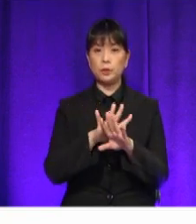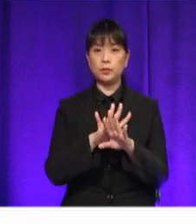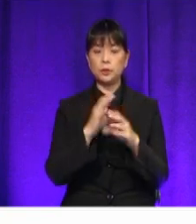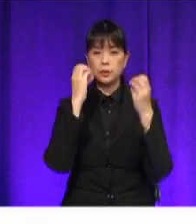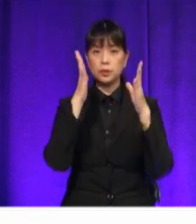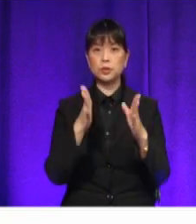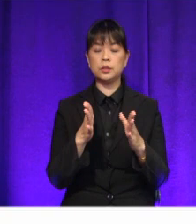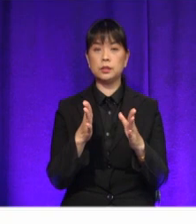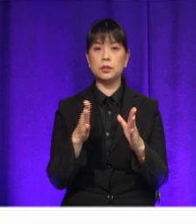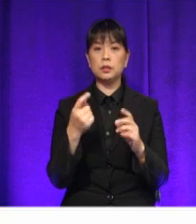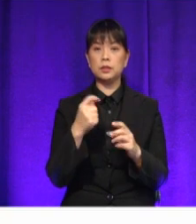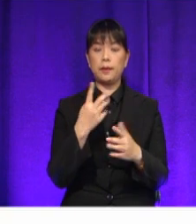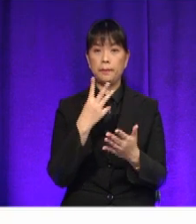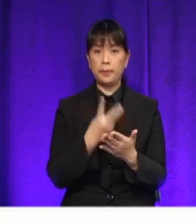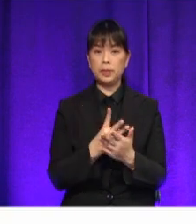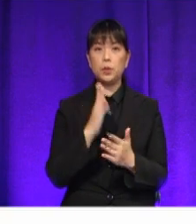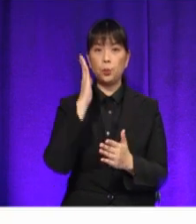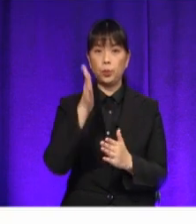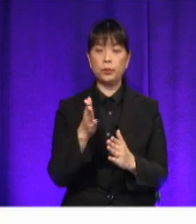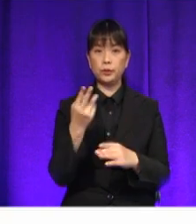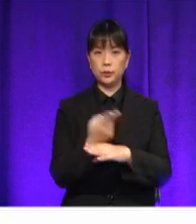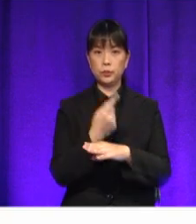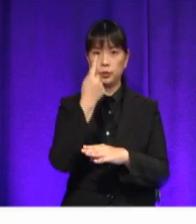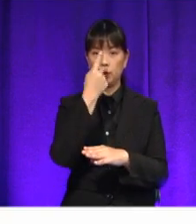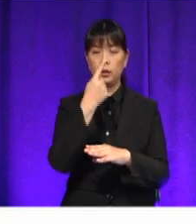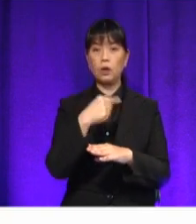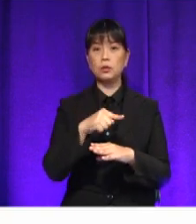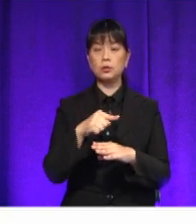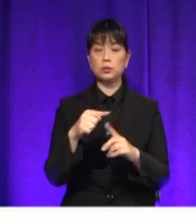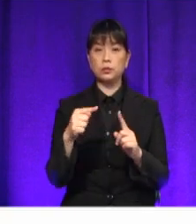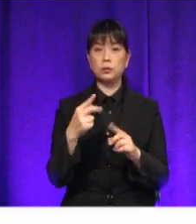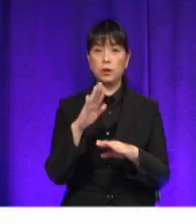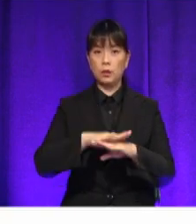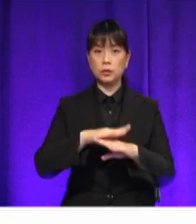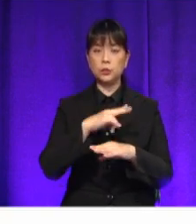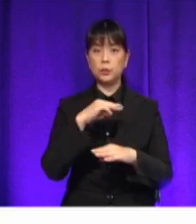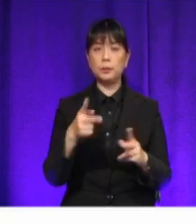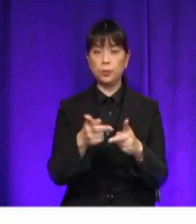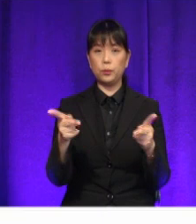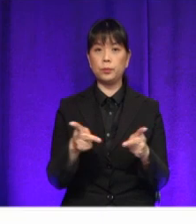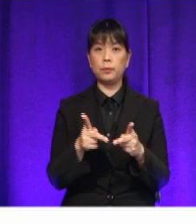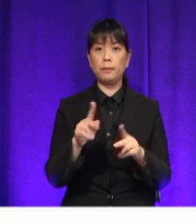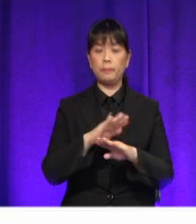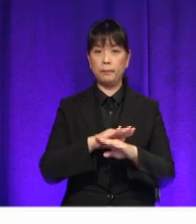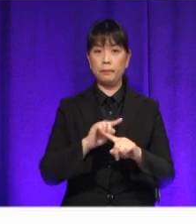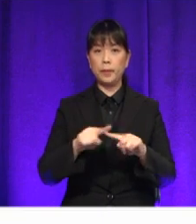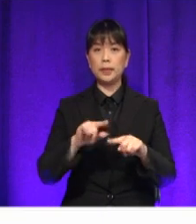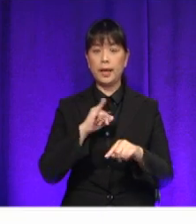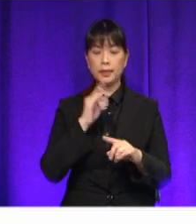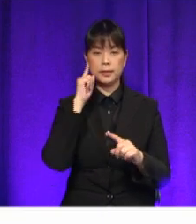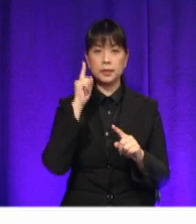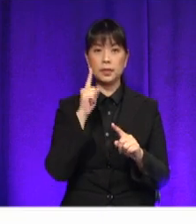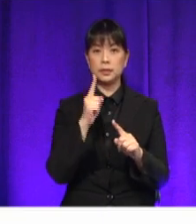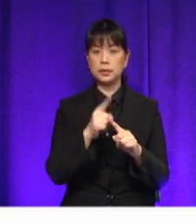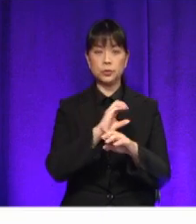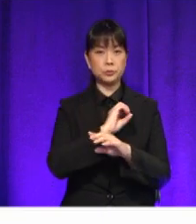will be spent on a new swimming pool, but I disagree. I've been talking to my mates and none of them think we need a new pool.